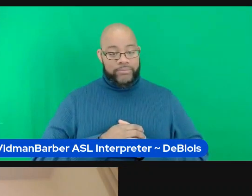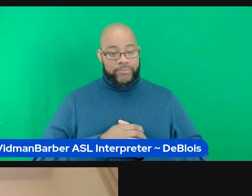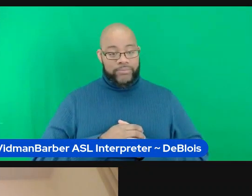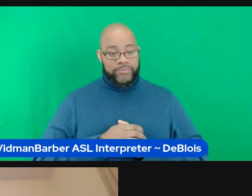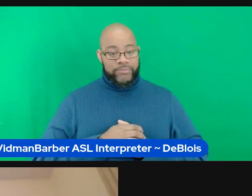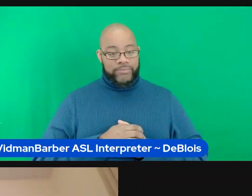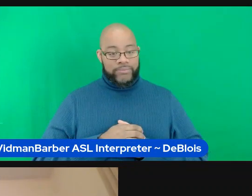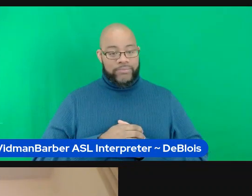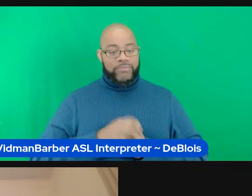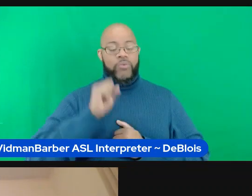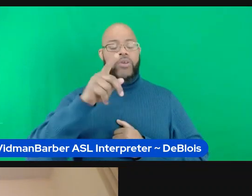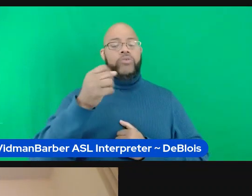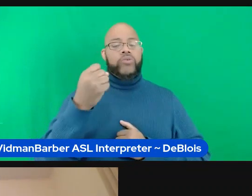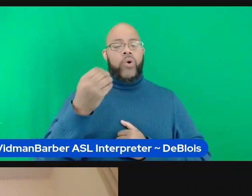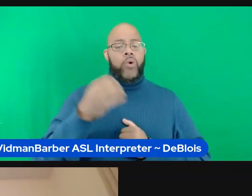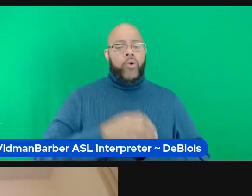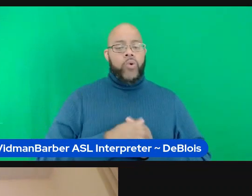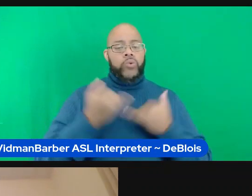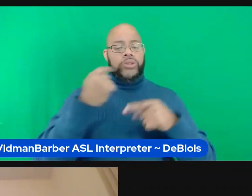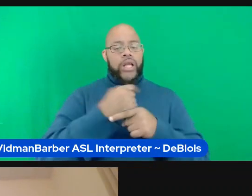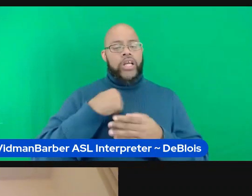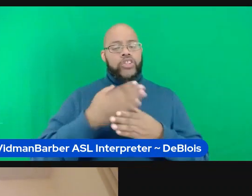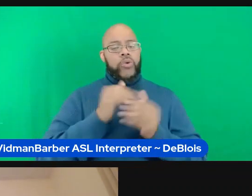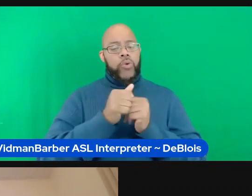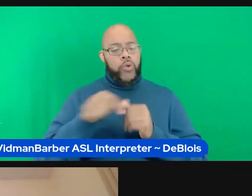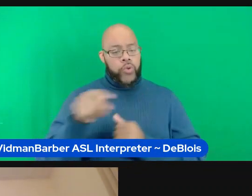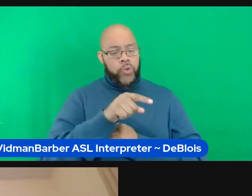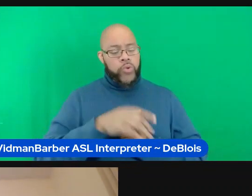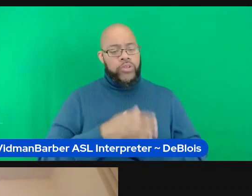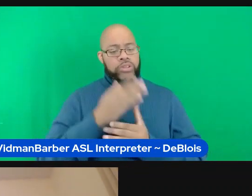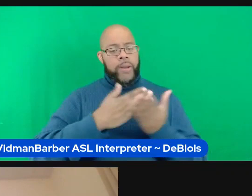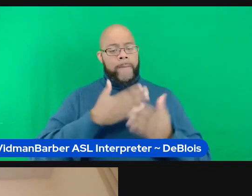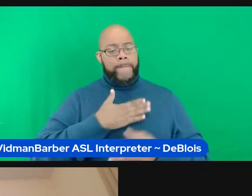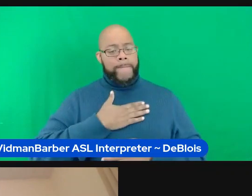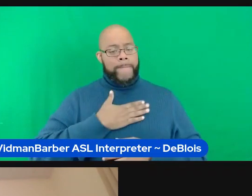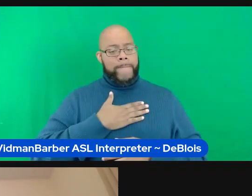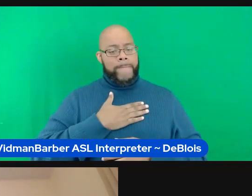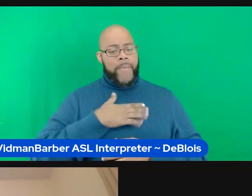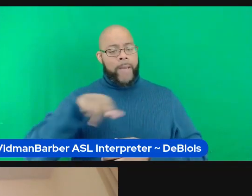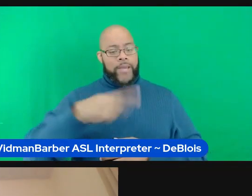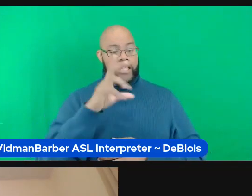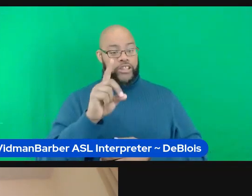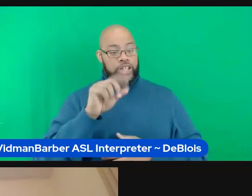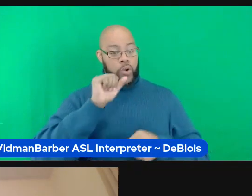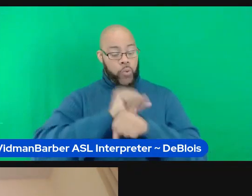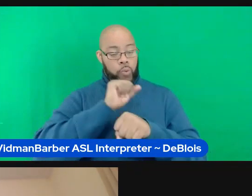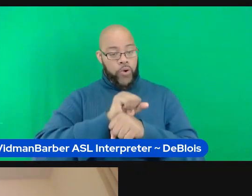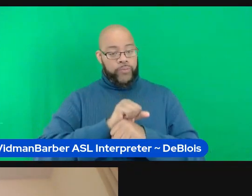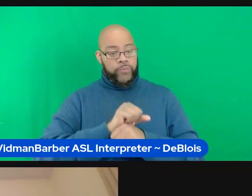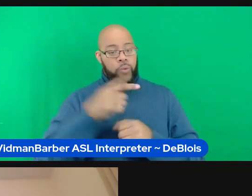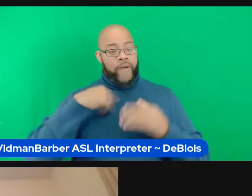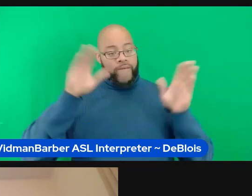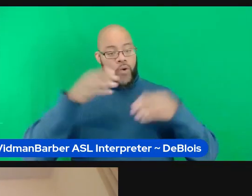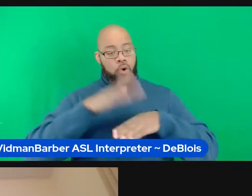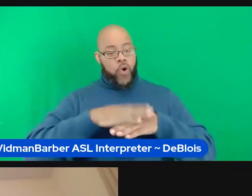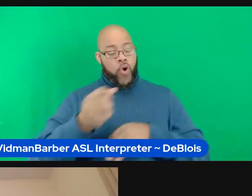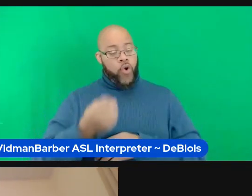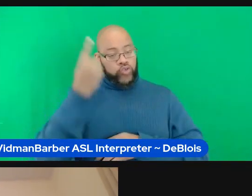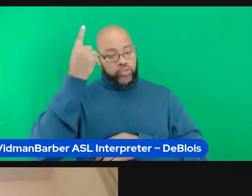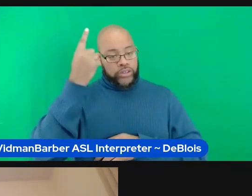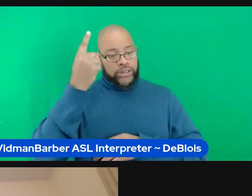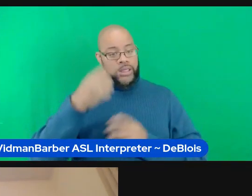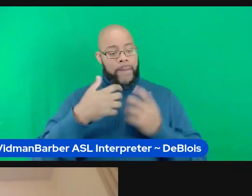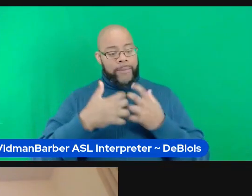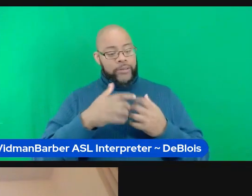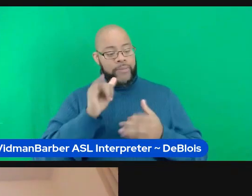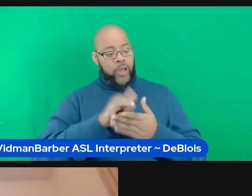Awesome. Okay, so today I'm going to share with you some of my PhD work where we focus on understanding mechanism by